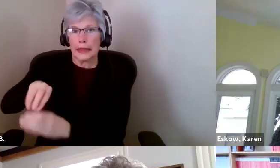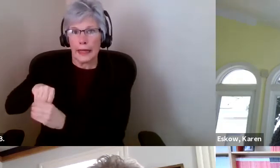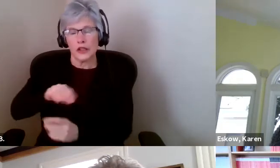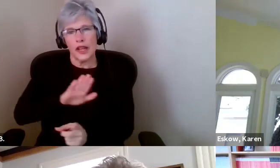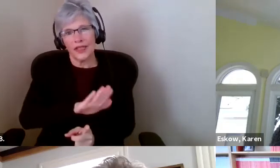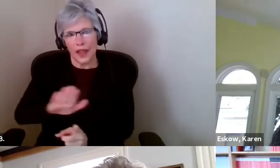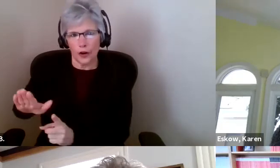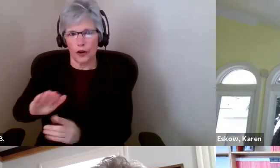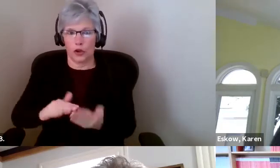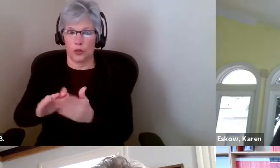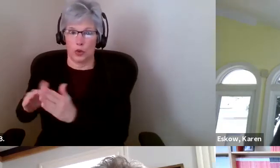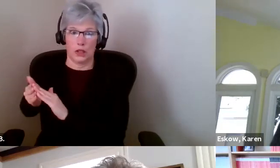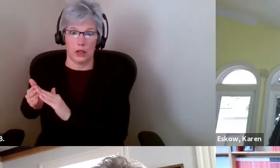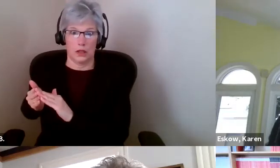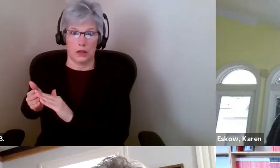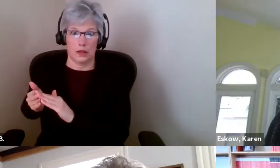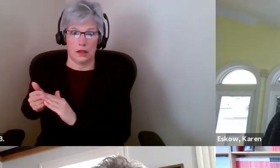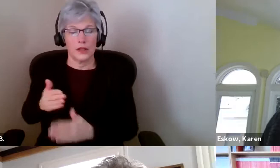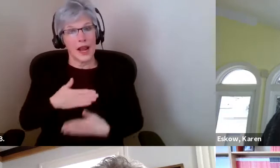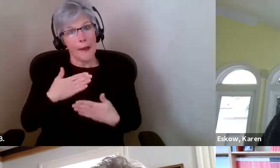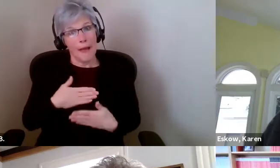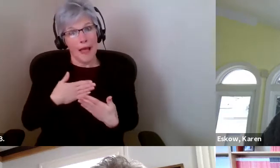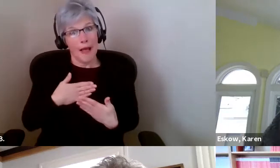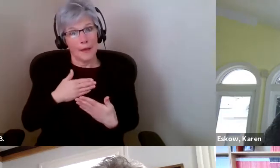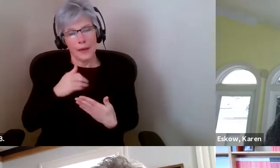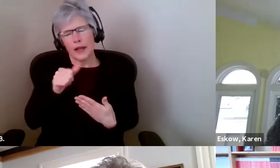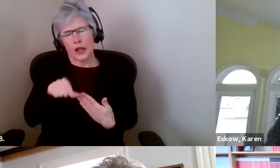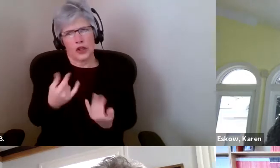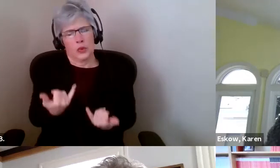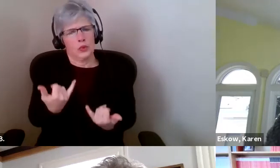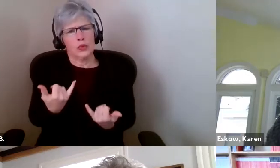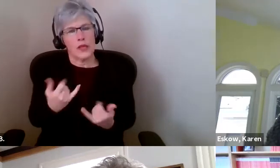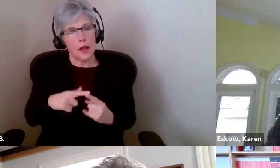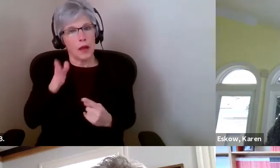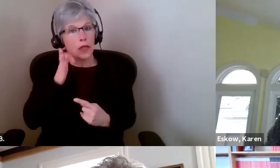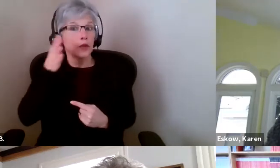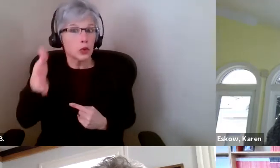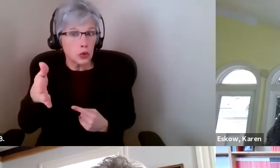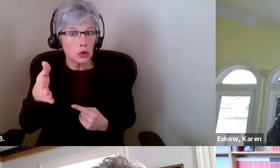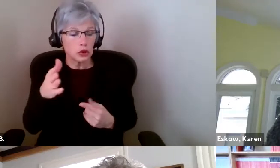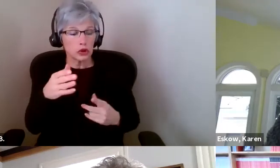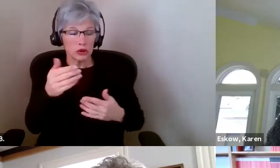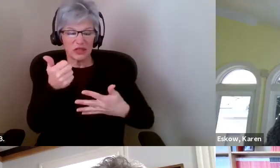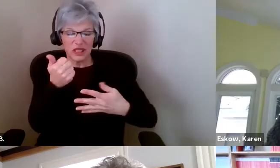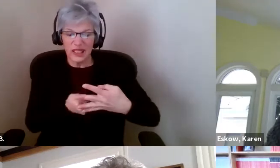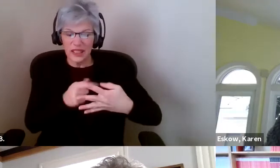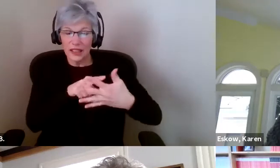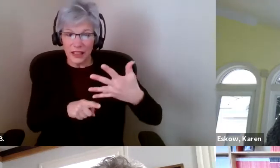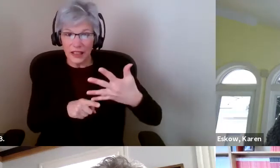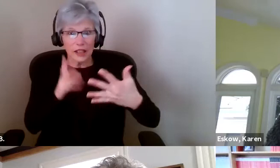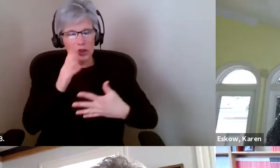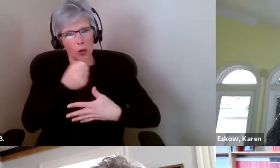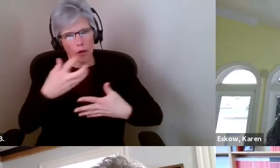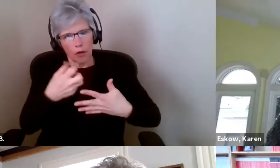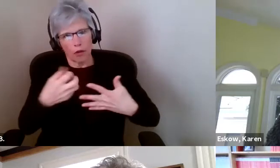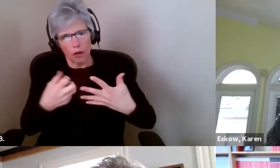I'm happy, not necessarily today, but in the future, to talk about all of these in more detail with you. But in any